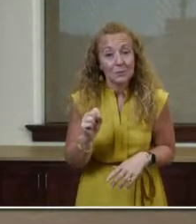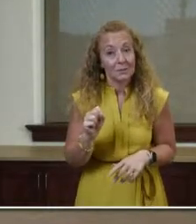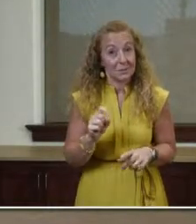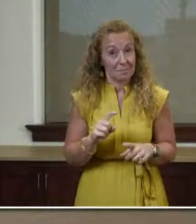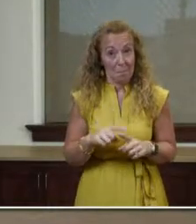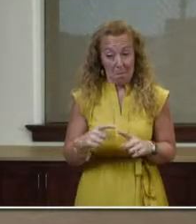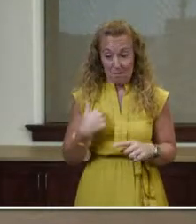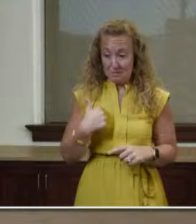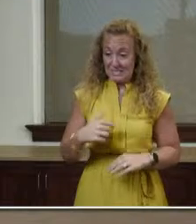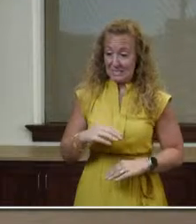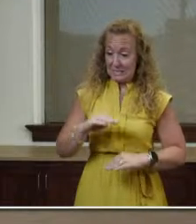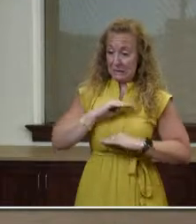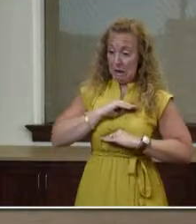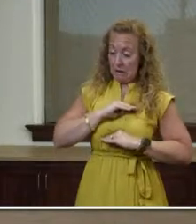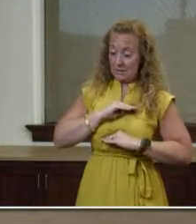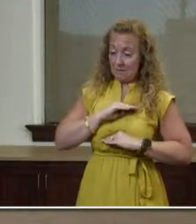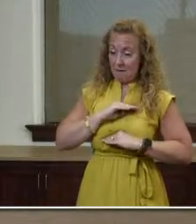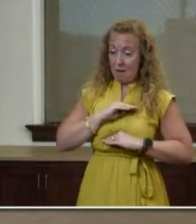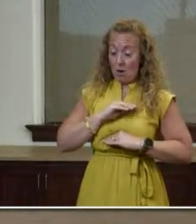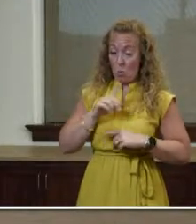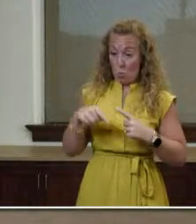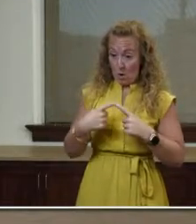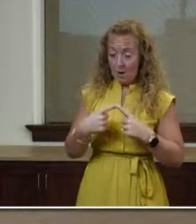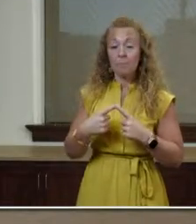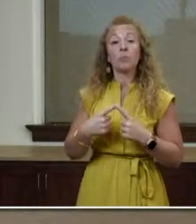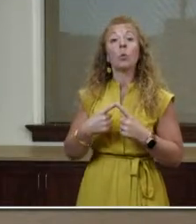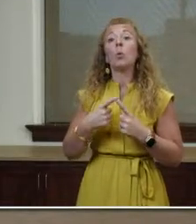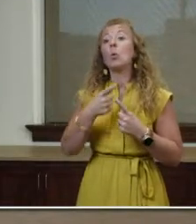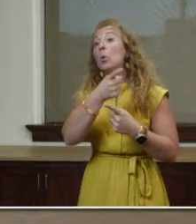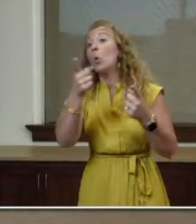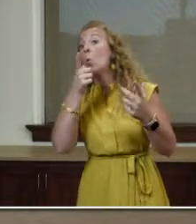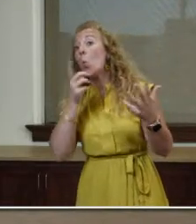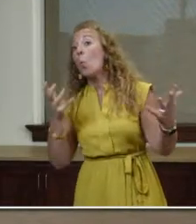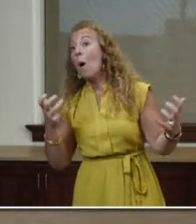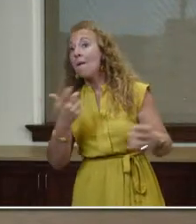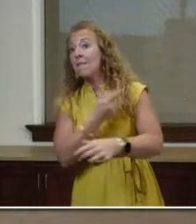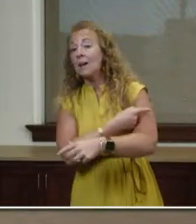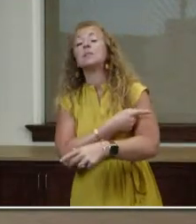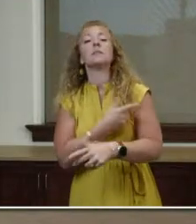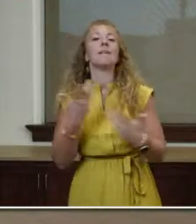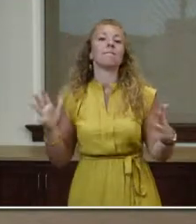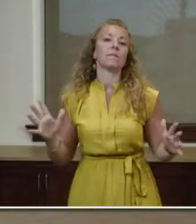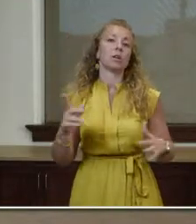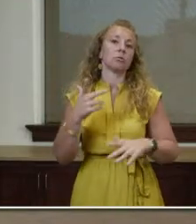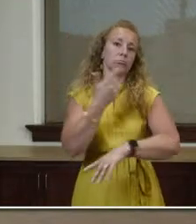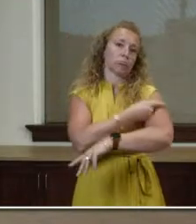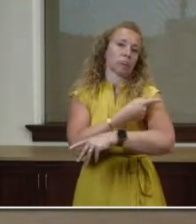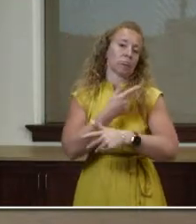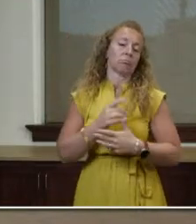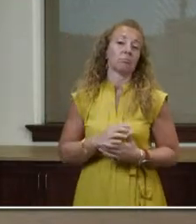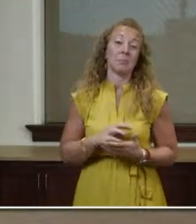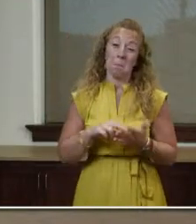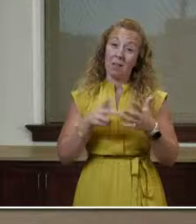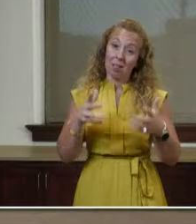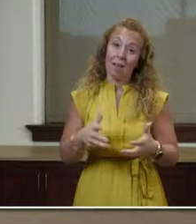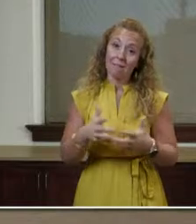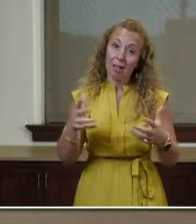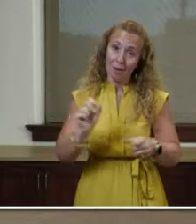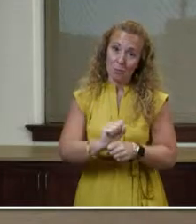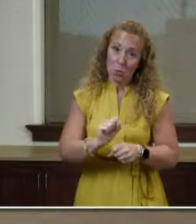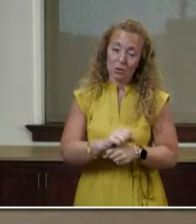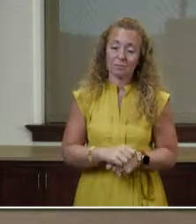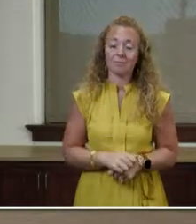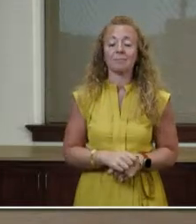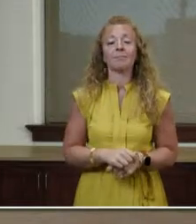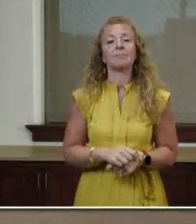be satisfied until I'm sure that everyone who wants a vaccine has one. So we have a lot more work to do. For starters,